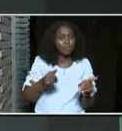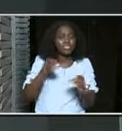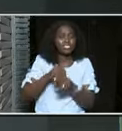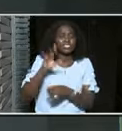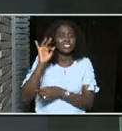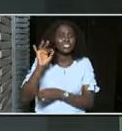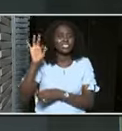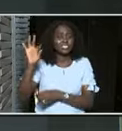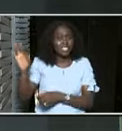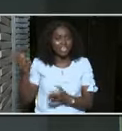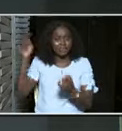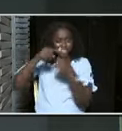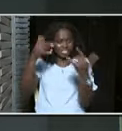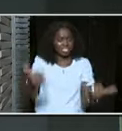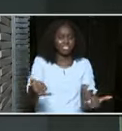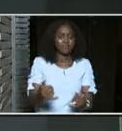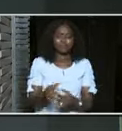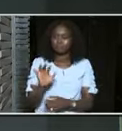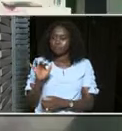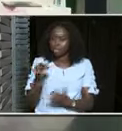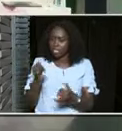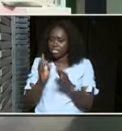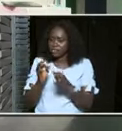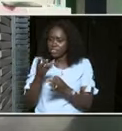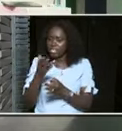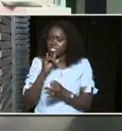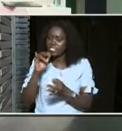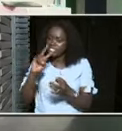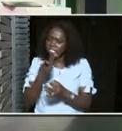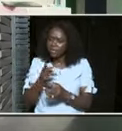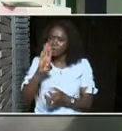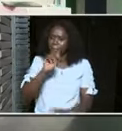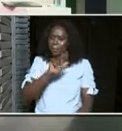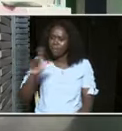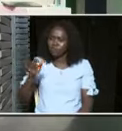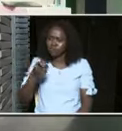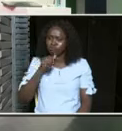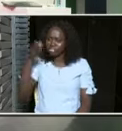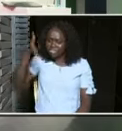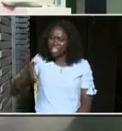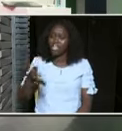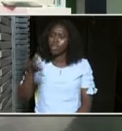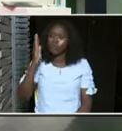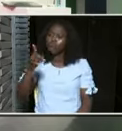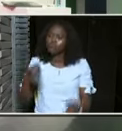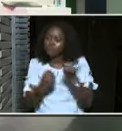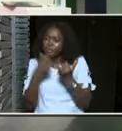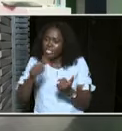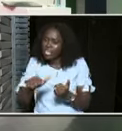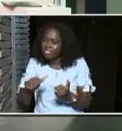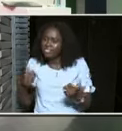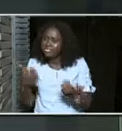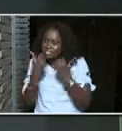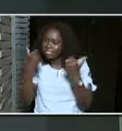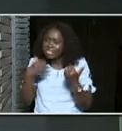there may be second ballot. So if there's a second ballot and you're not on that ballot, let me tell you clearly. I agree with